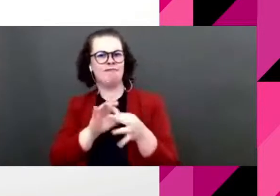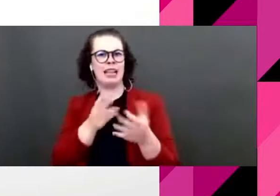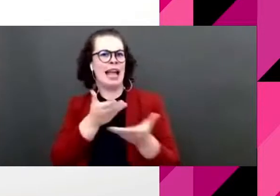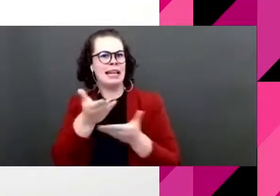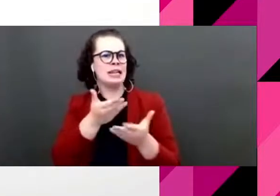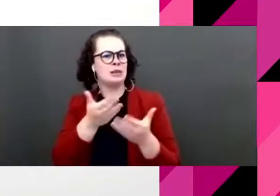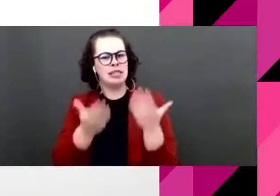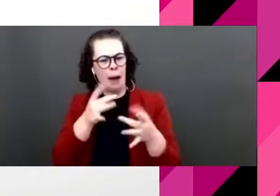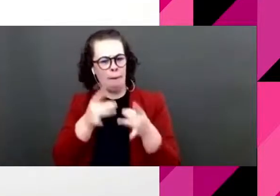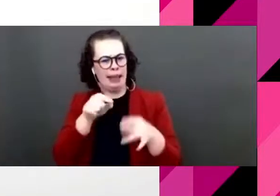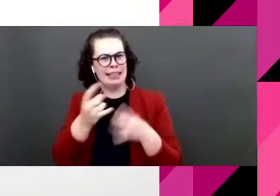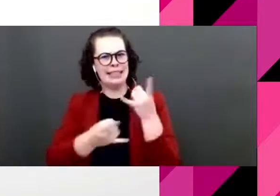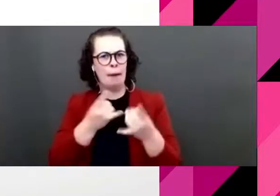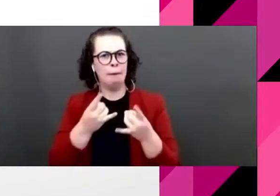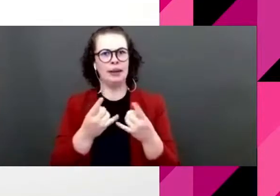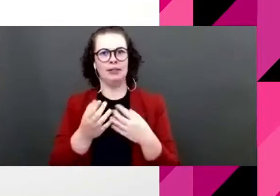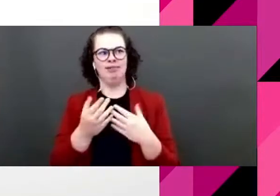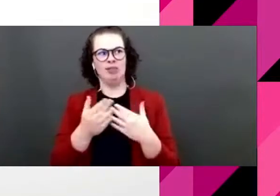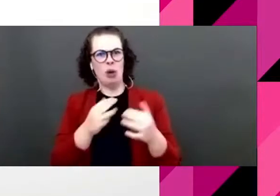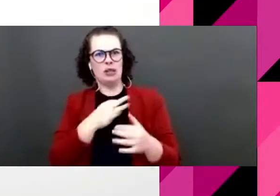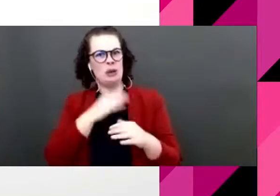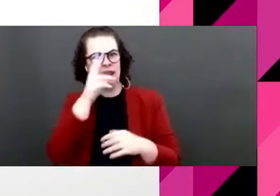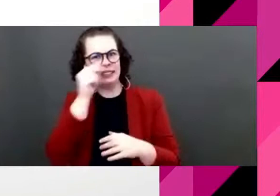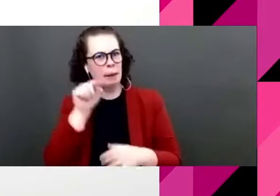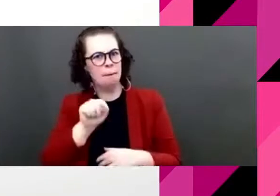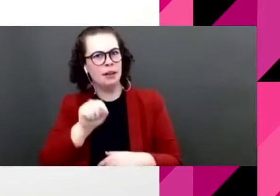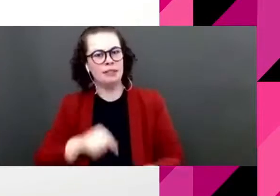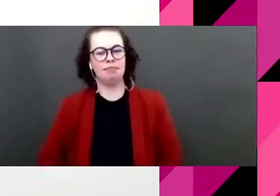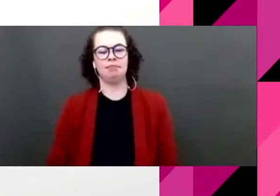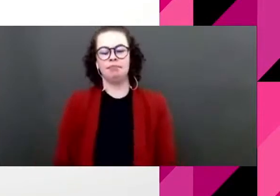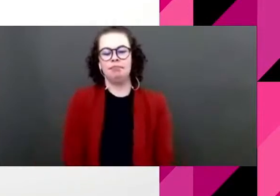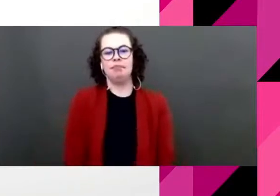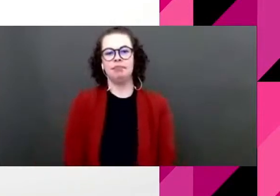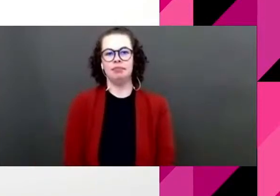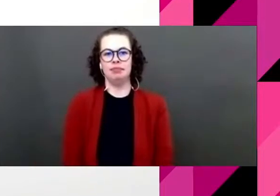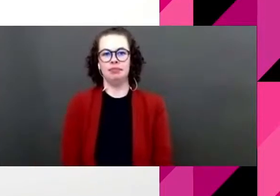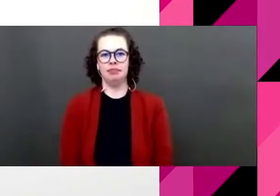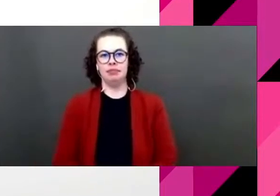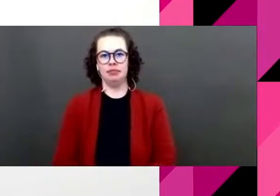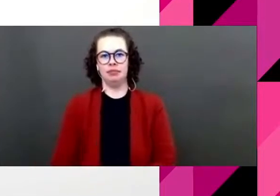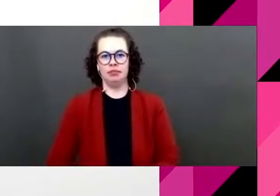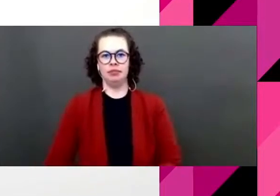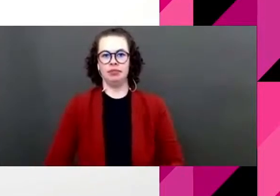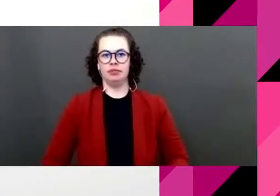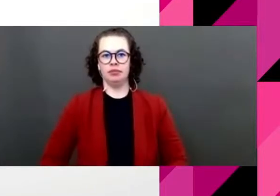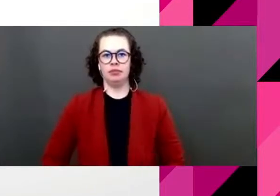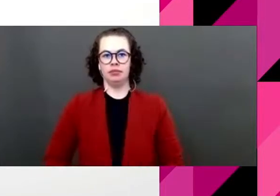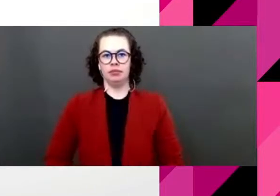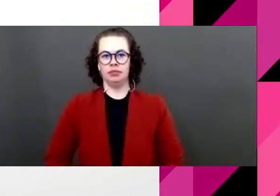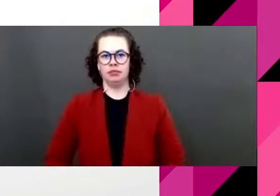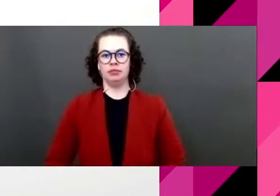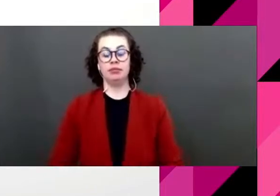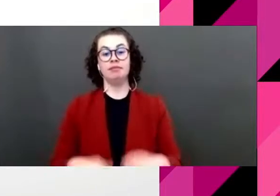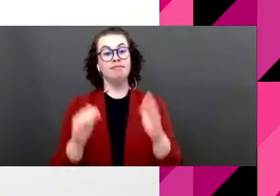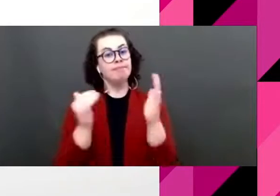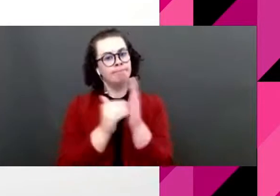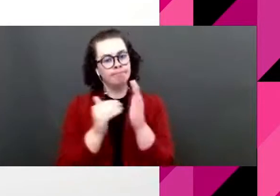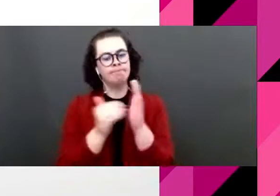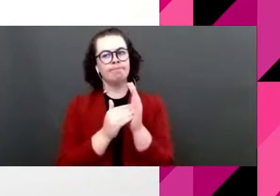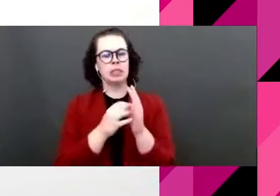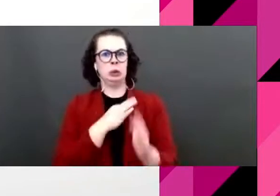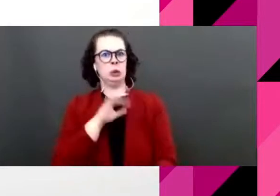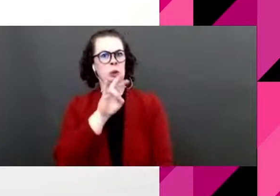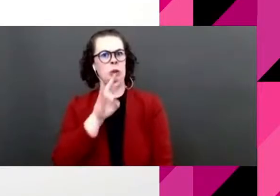Yes, hello. Well, it is very important. I mean, if I understood your question, it's about two elements for